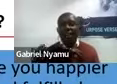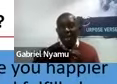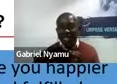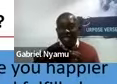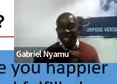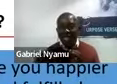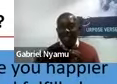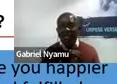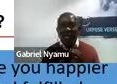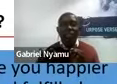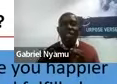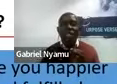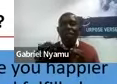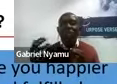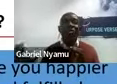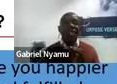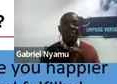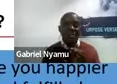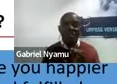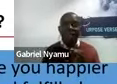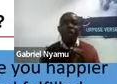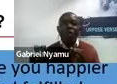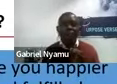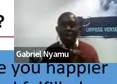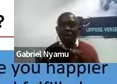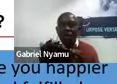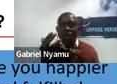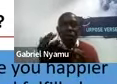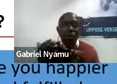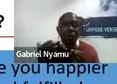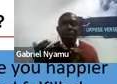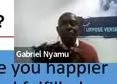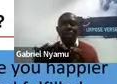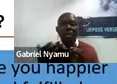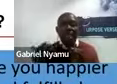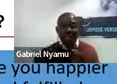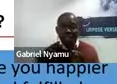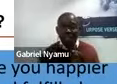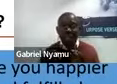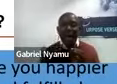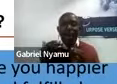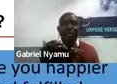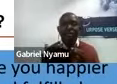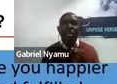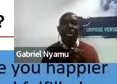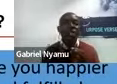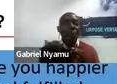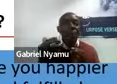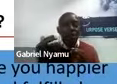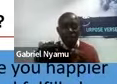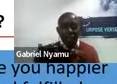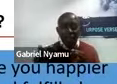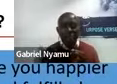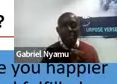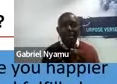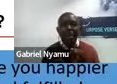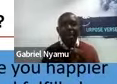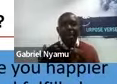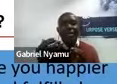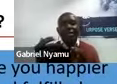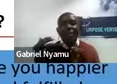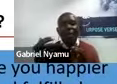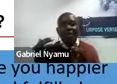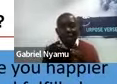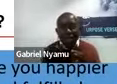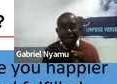people as partners. You don't treat them as people to give you. They don't know you anything. You don't know me anything. I consider you as a partner,